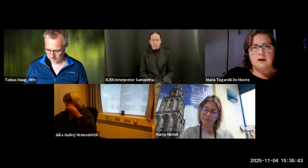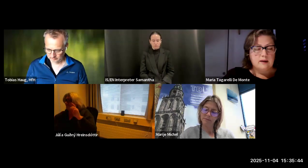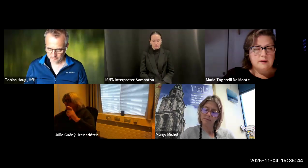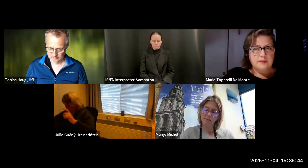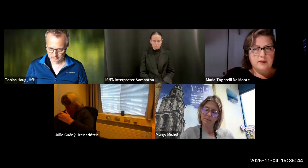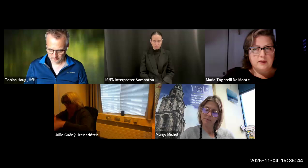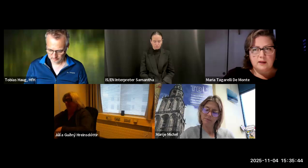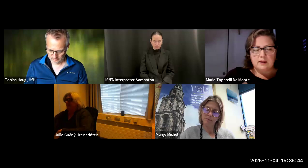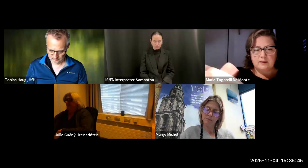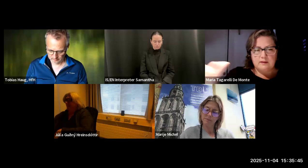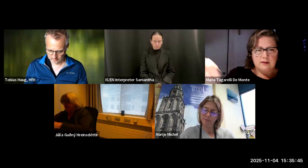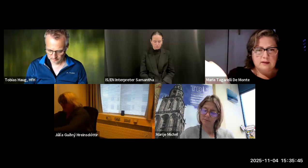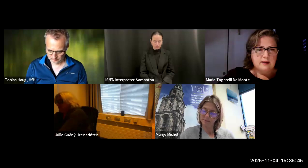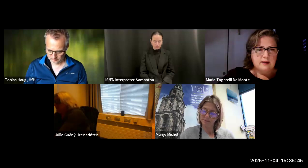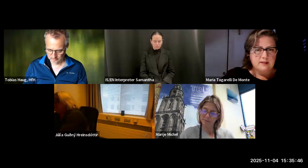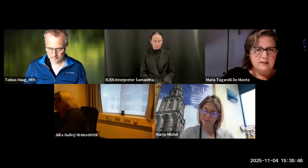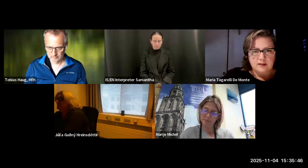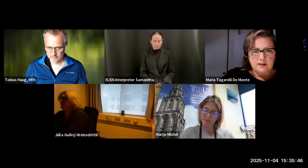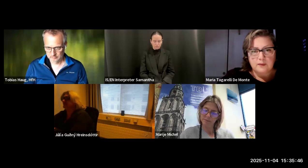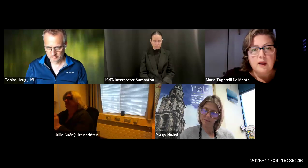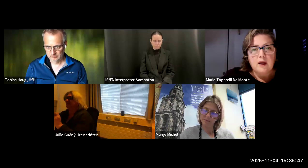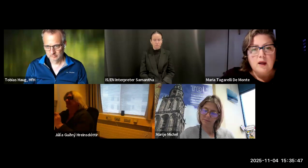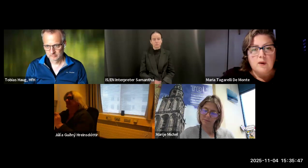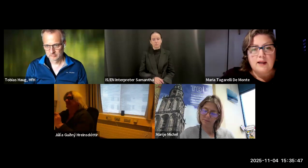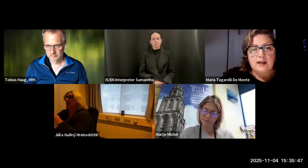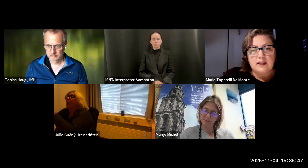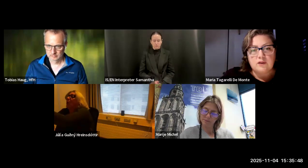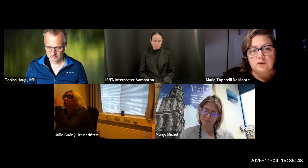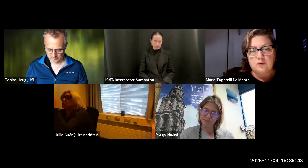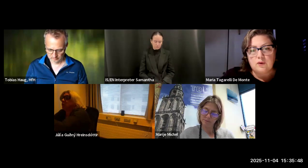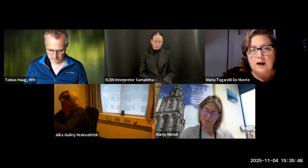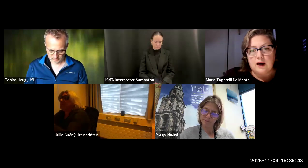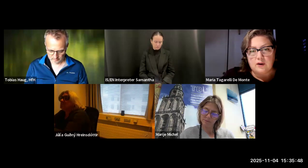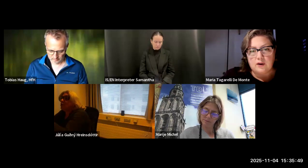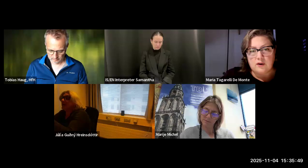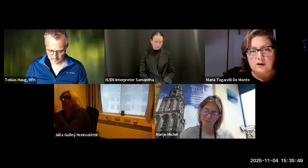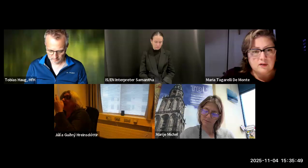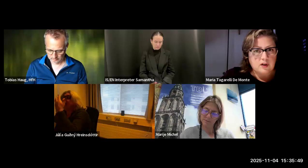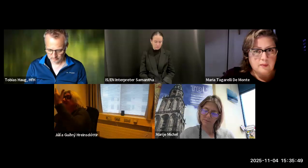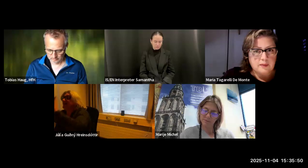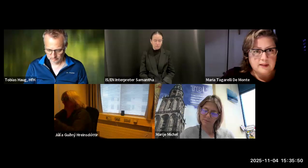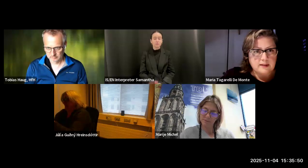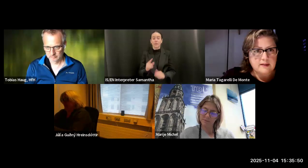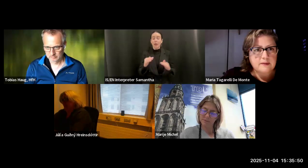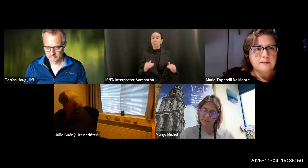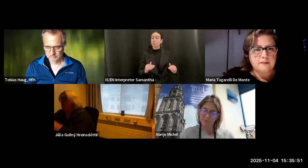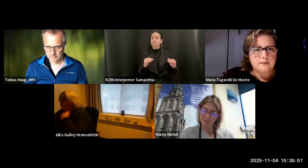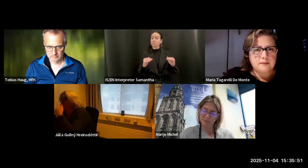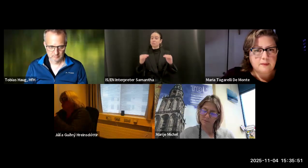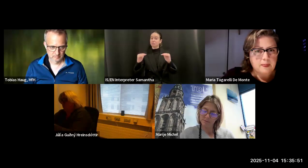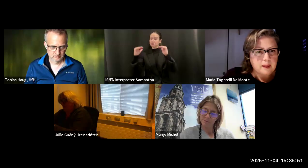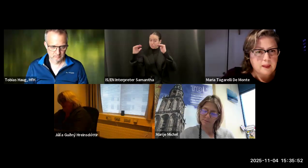both hearing, and etc., etc. When they get to higher levels of